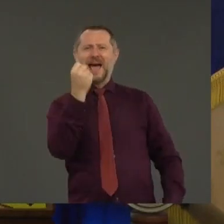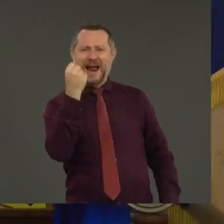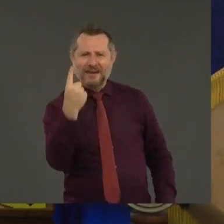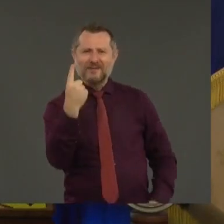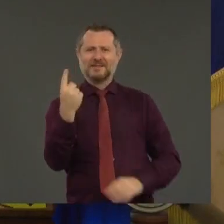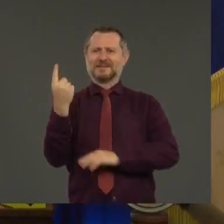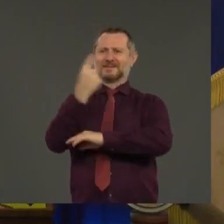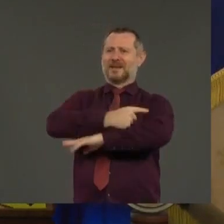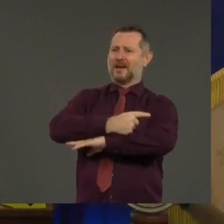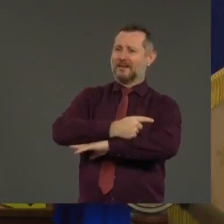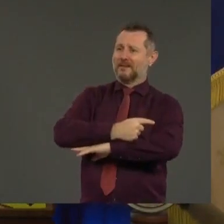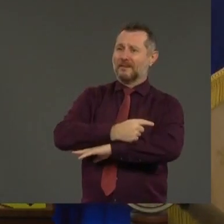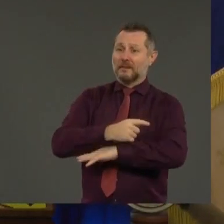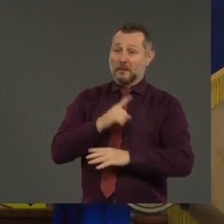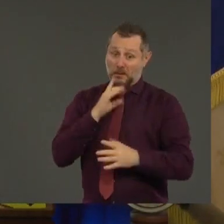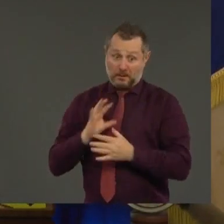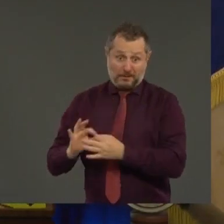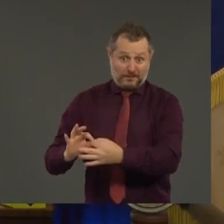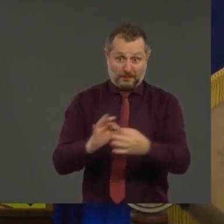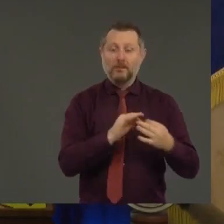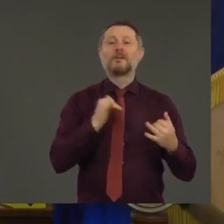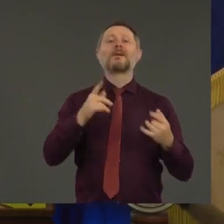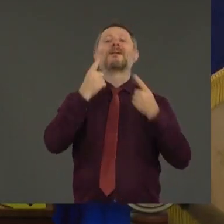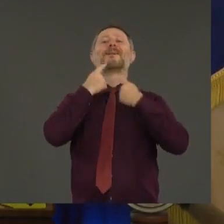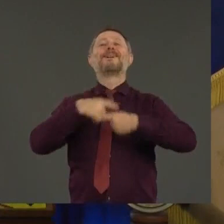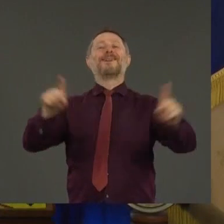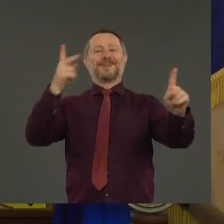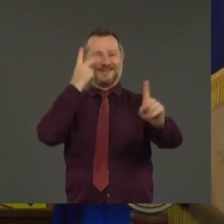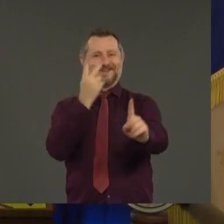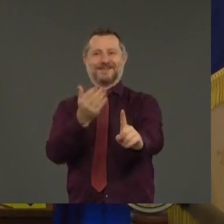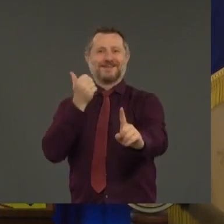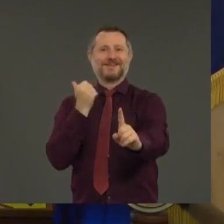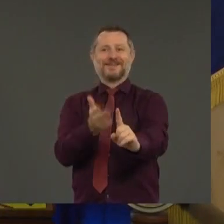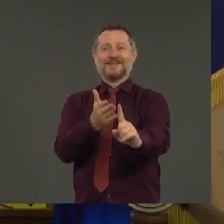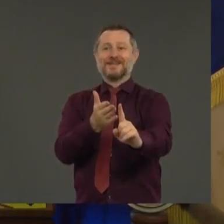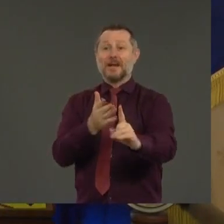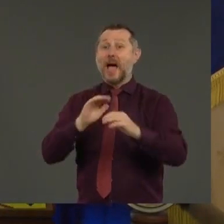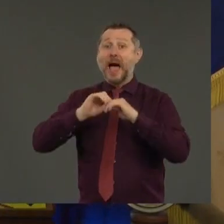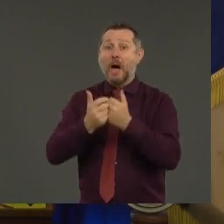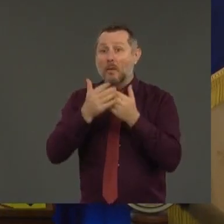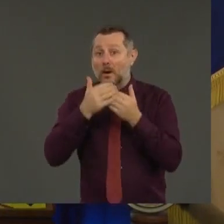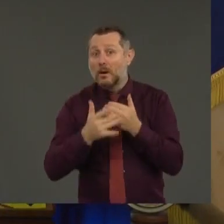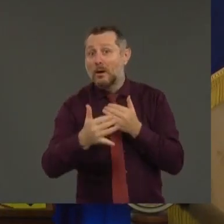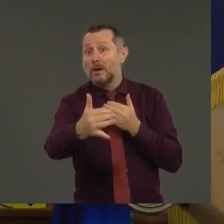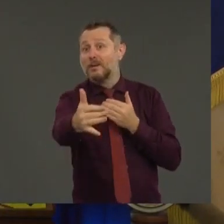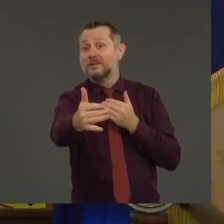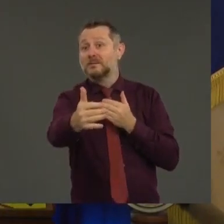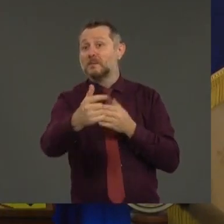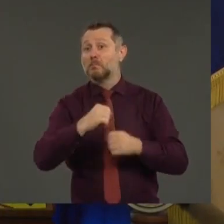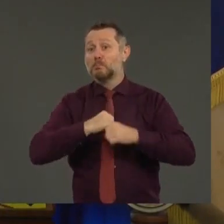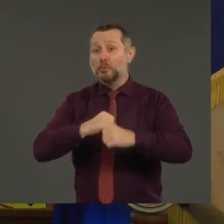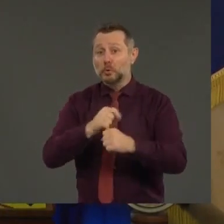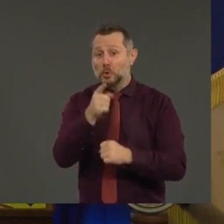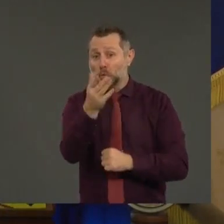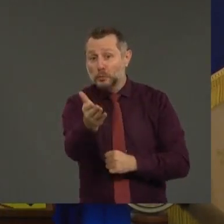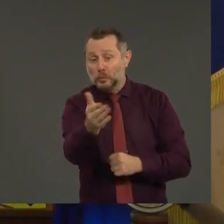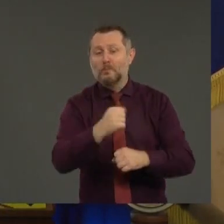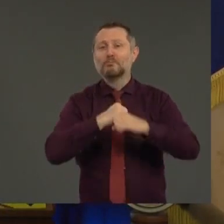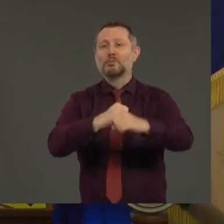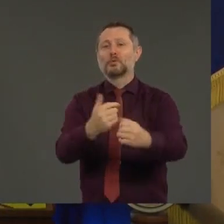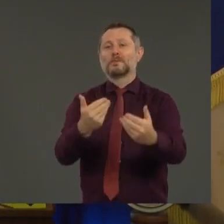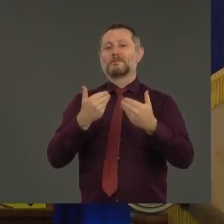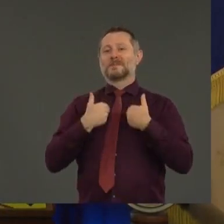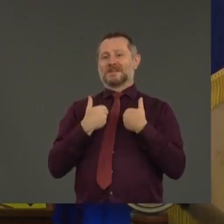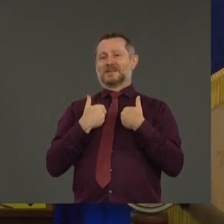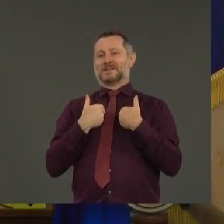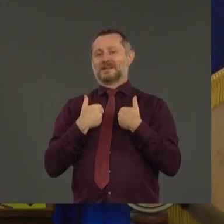working together works. That the only way forward is if I protect you and you protect me. I wear a mask for you and